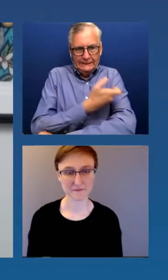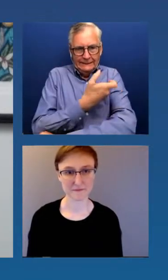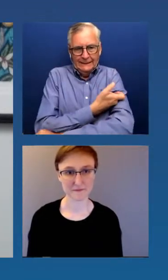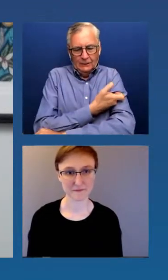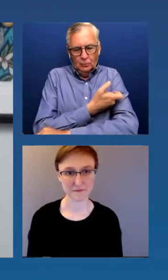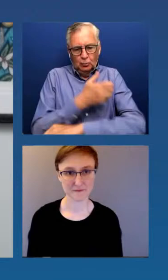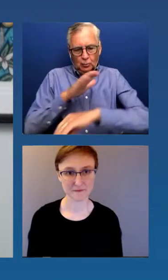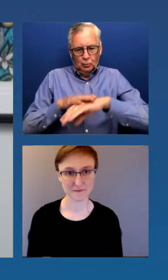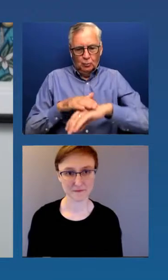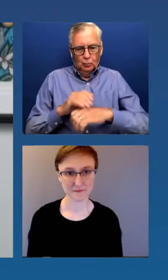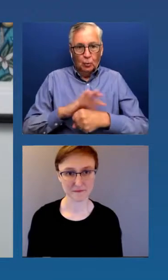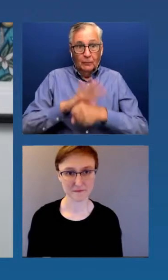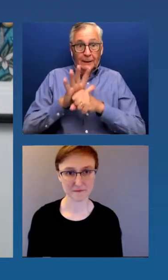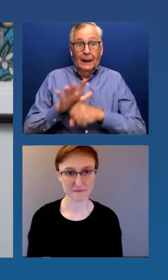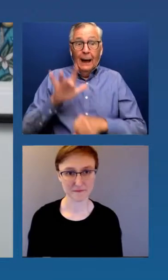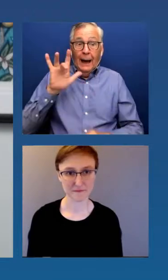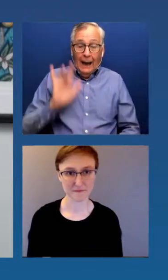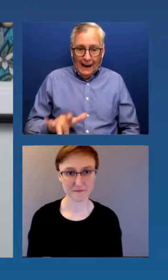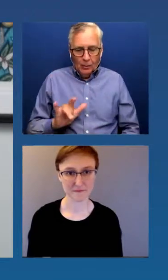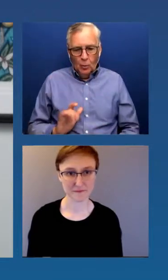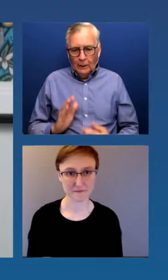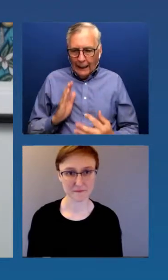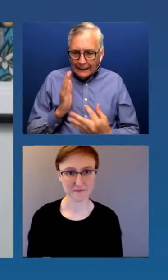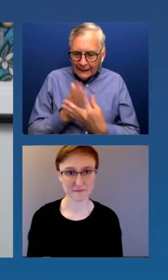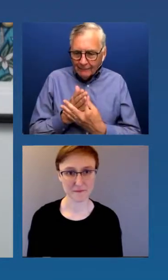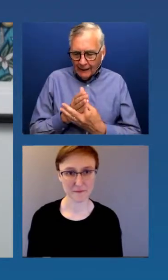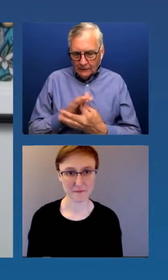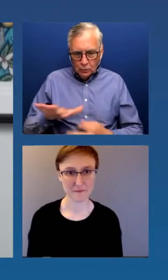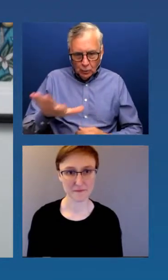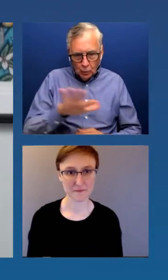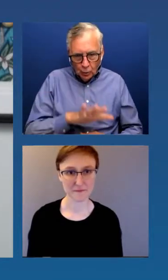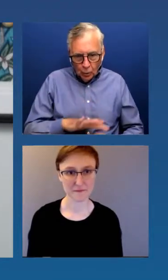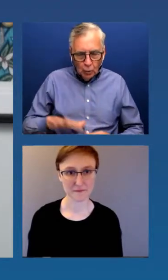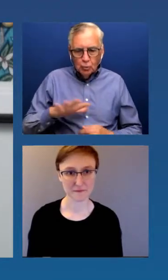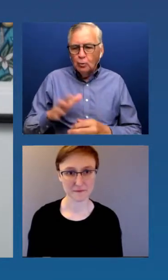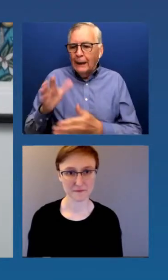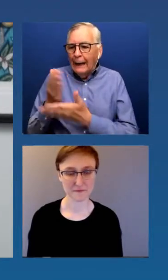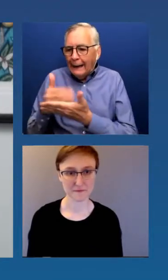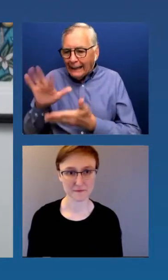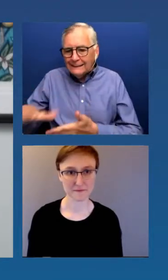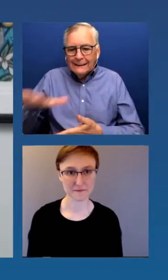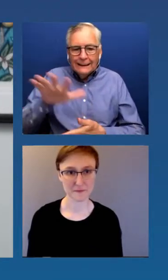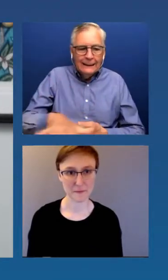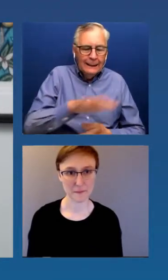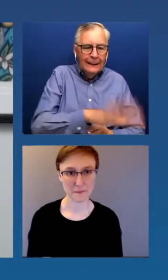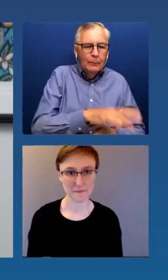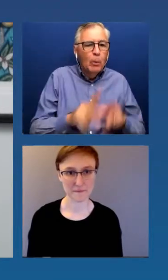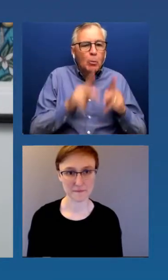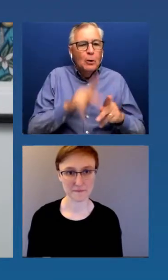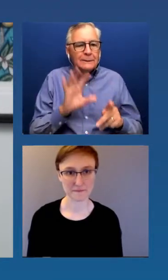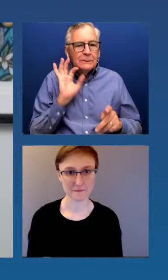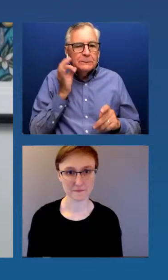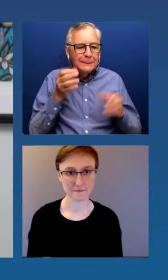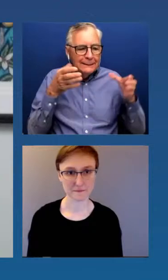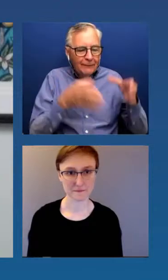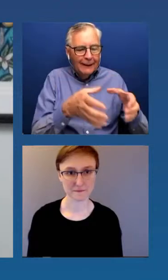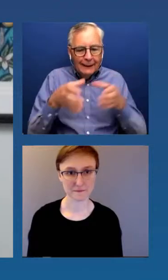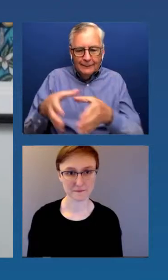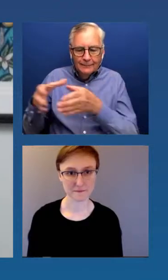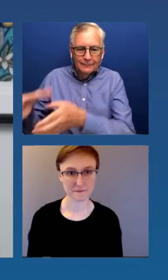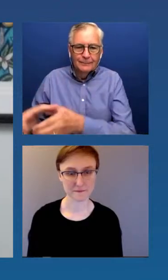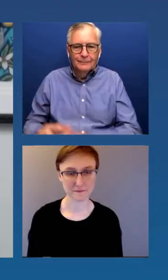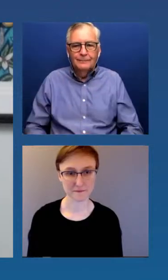COVID-19 grâce à des interventions axées sur des quartiers et des populations spécifiques. So some of this work